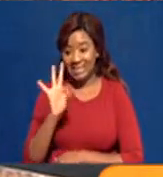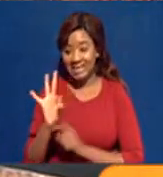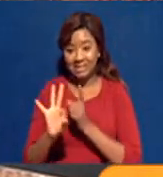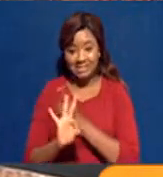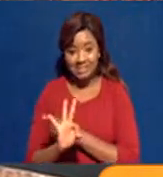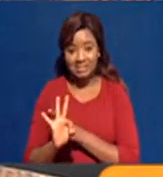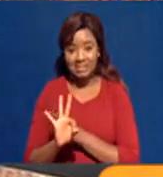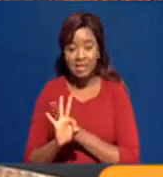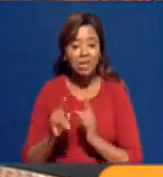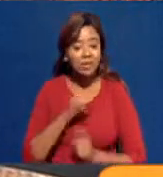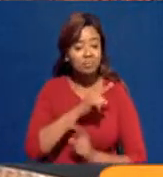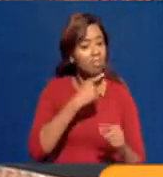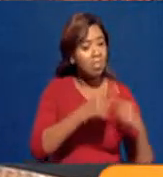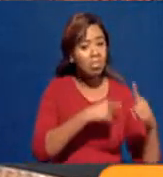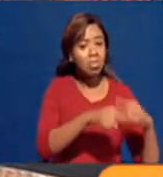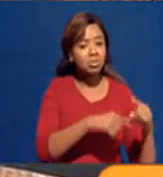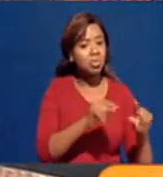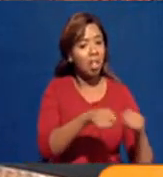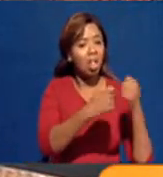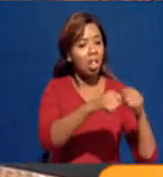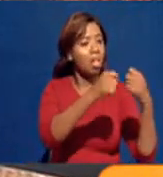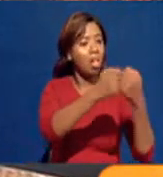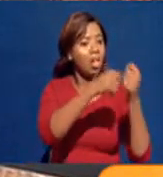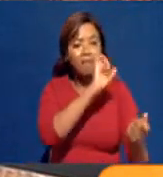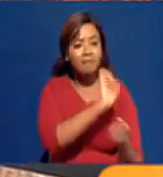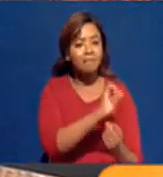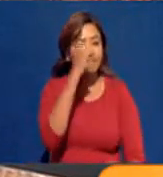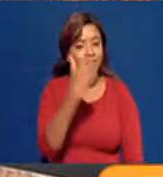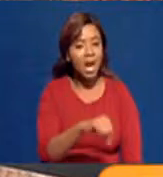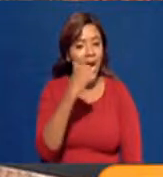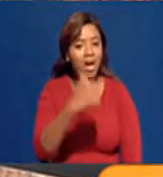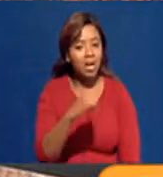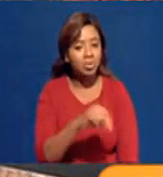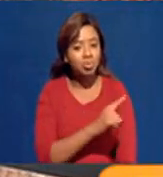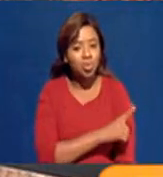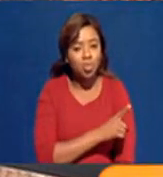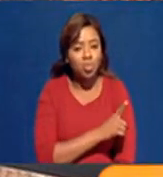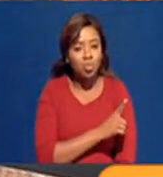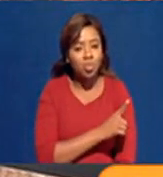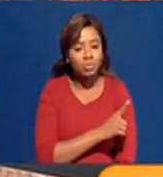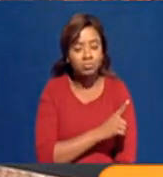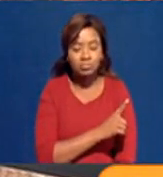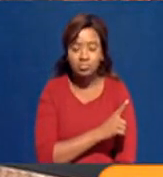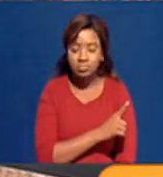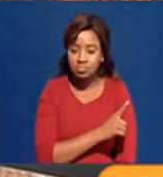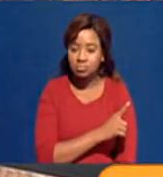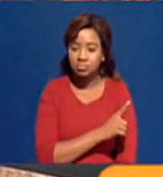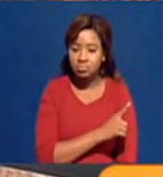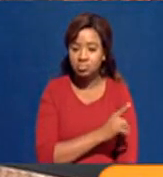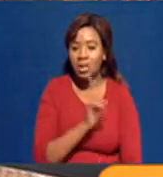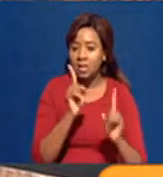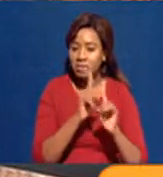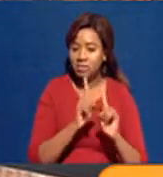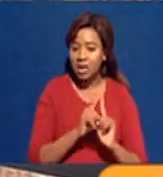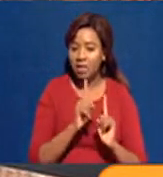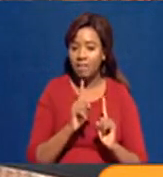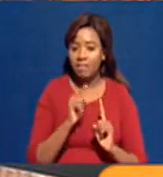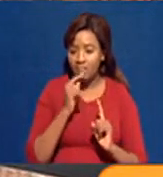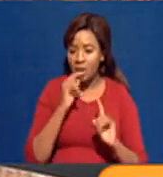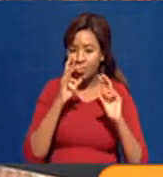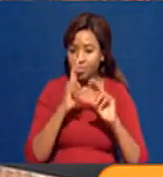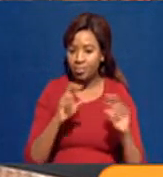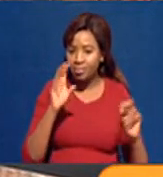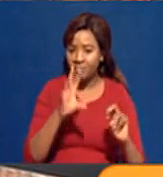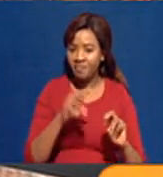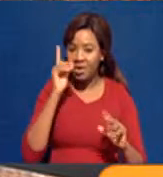continues to commit its heinous crime freely, even after being reported to various police stations. And as Seth Olale now found out,